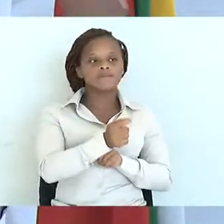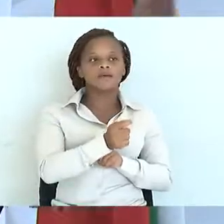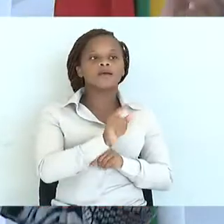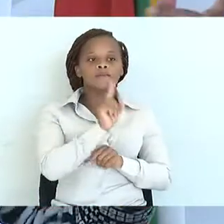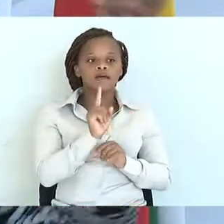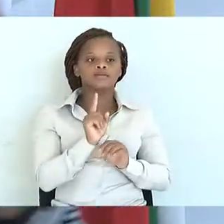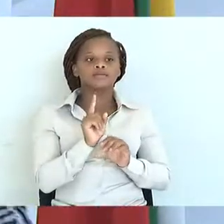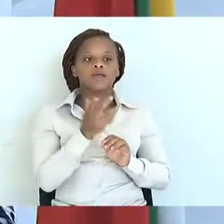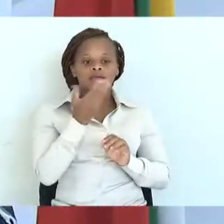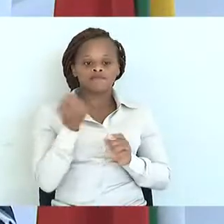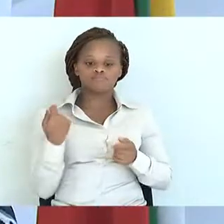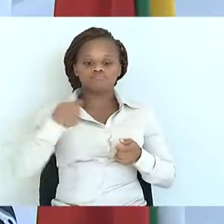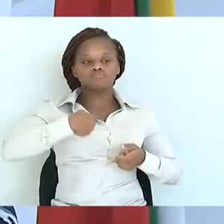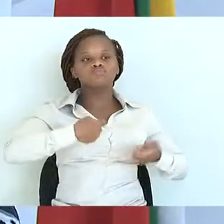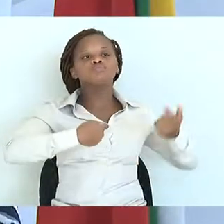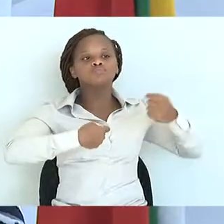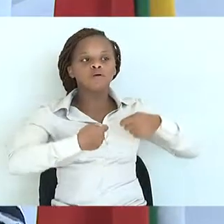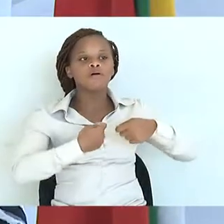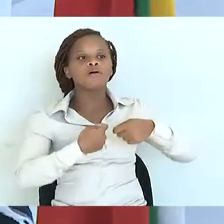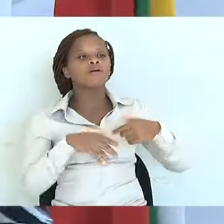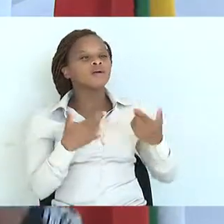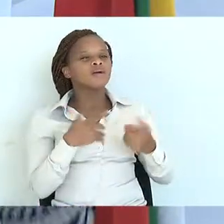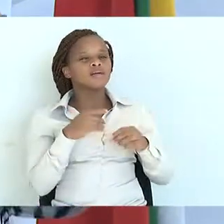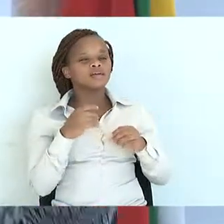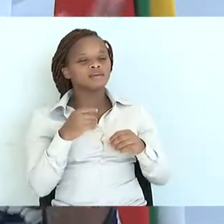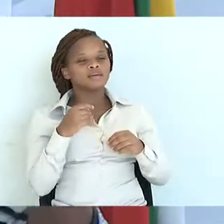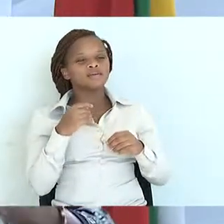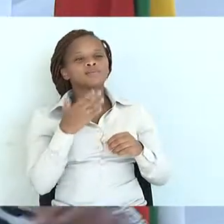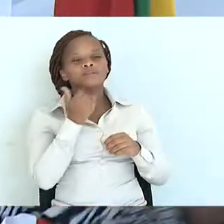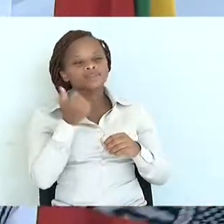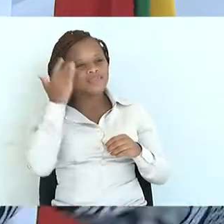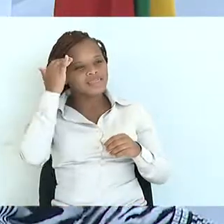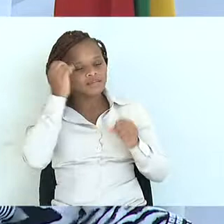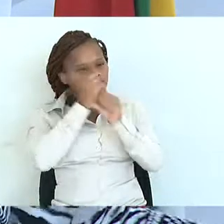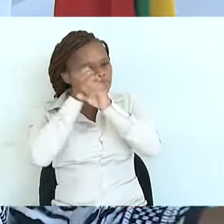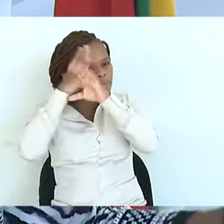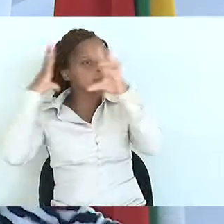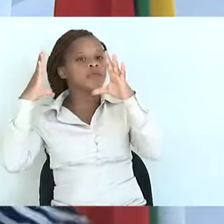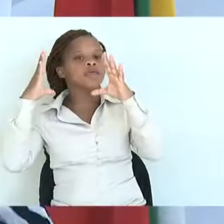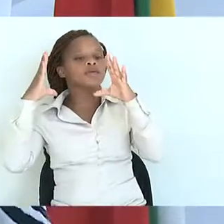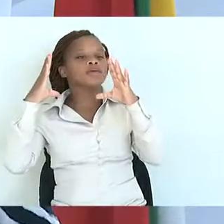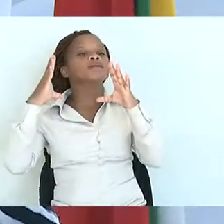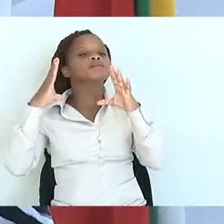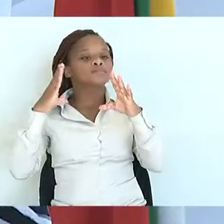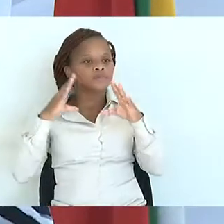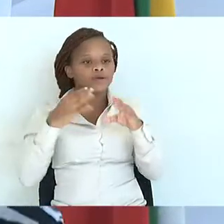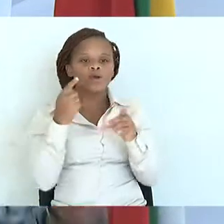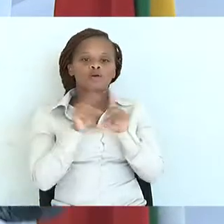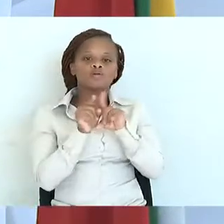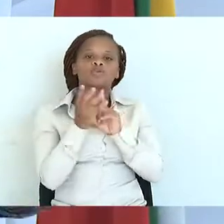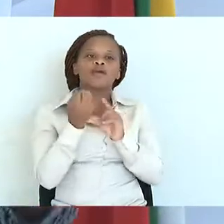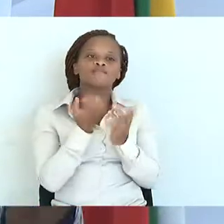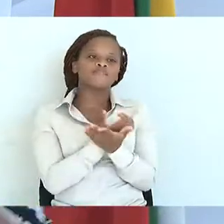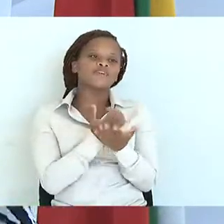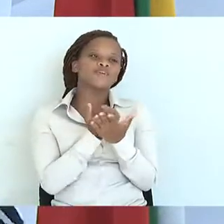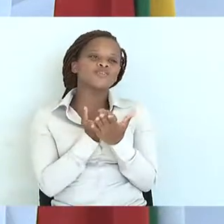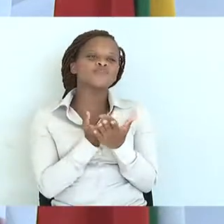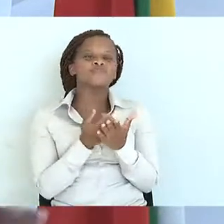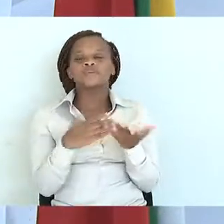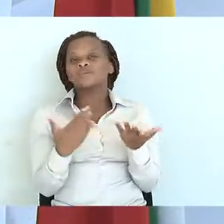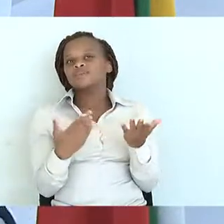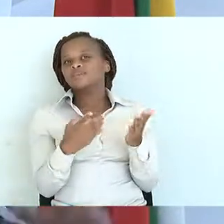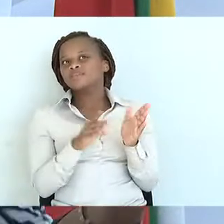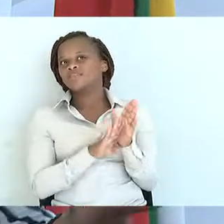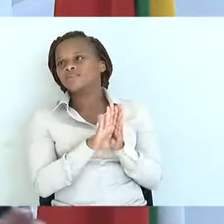must think big, ningabokucabanga kancane, think big and then go to your economic development.